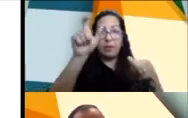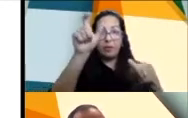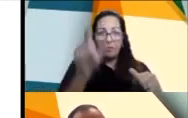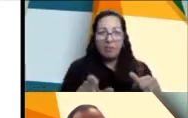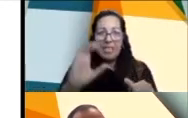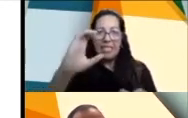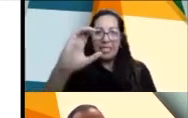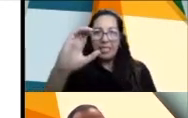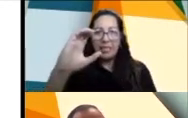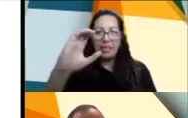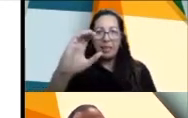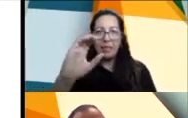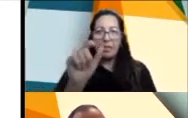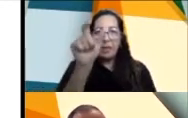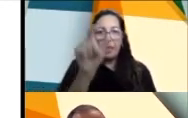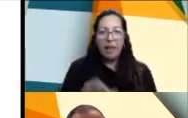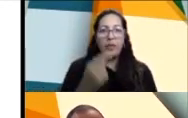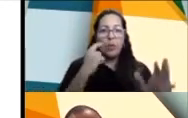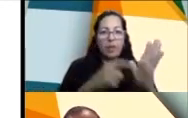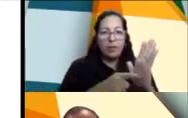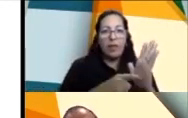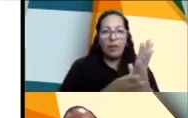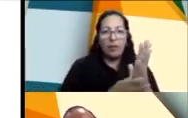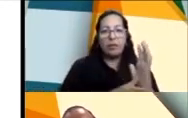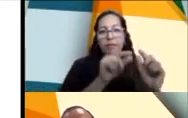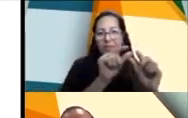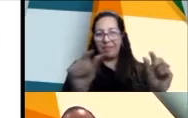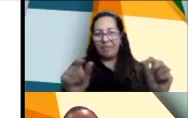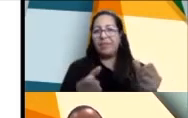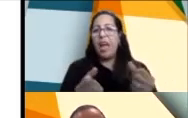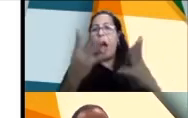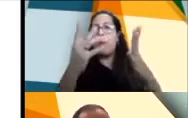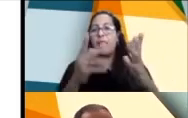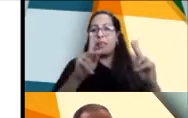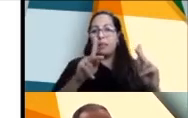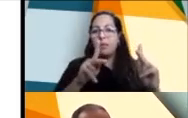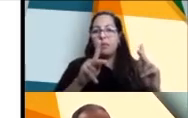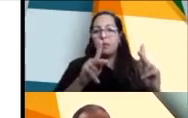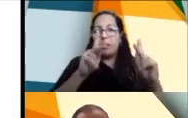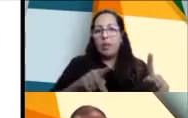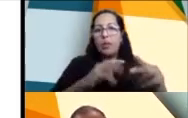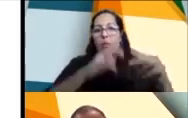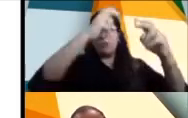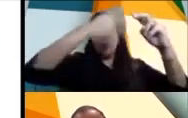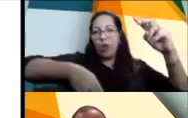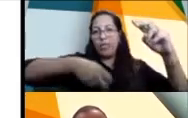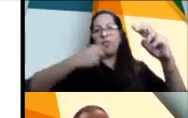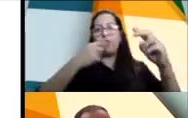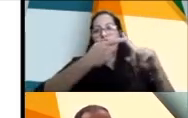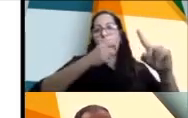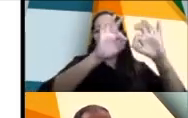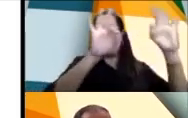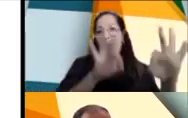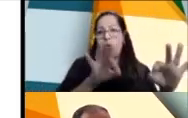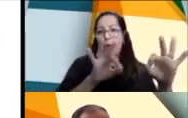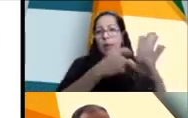will identify the unit costs that are going to be then transferred to the cost form for